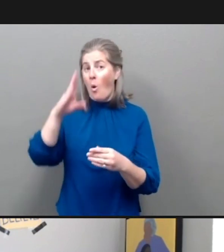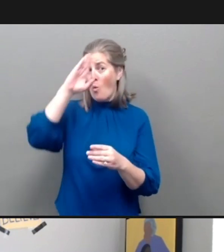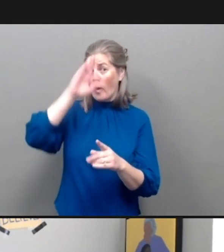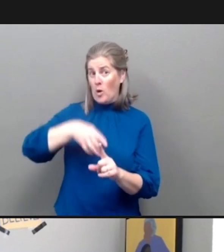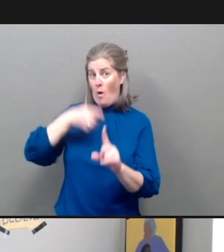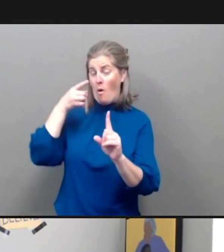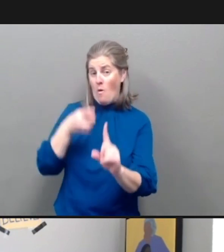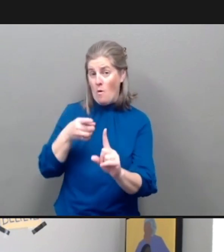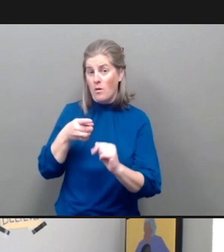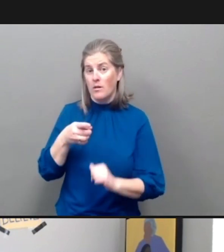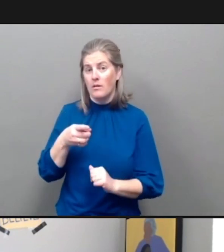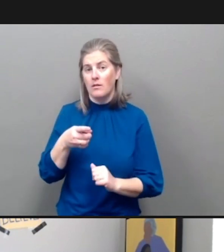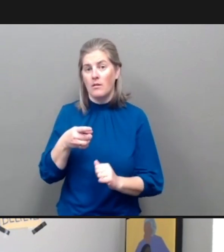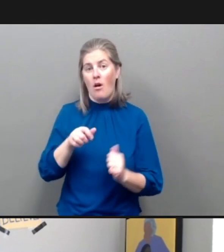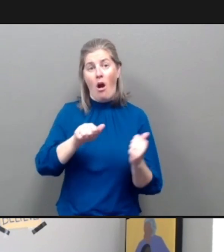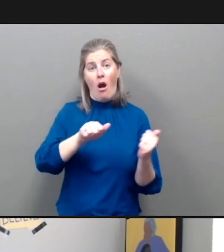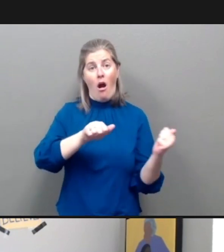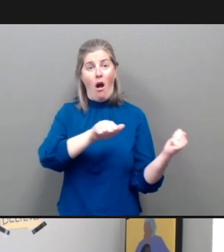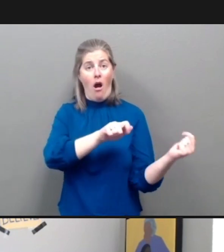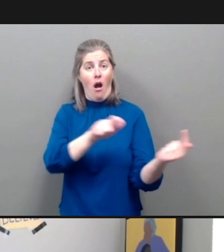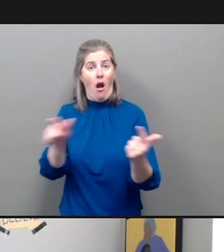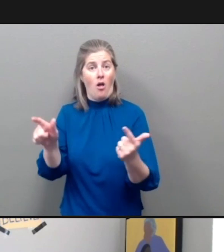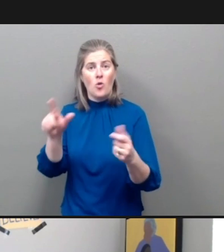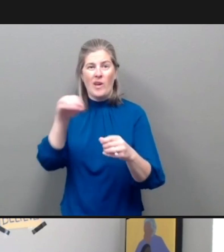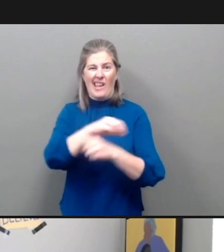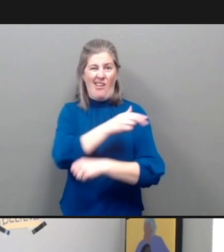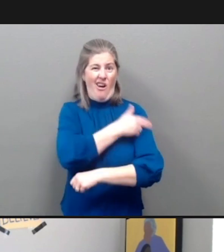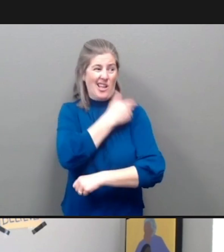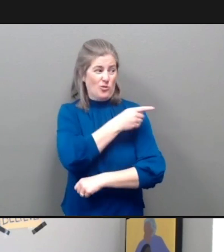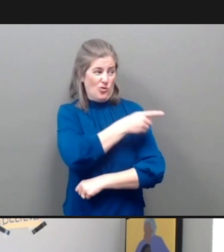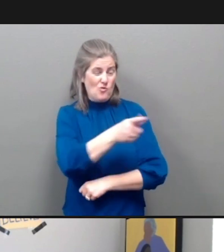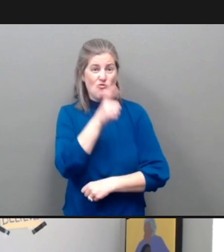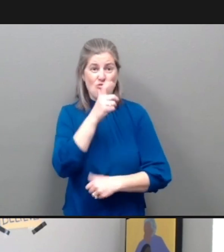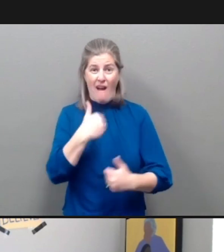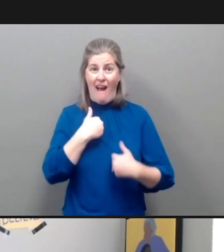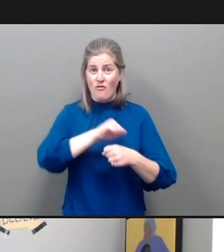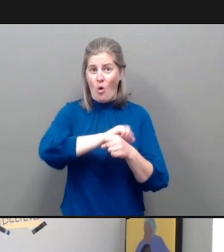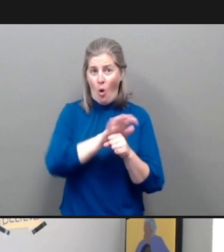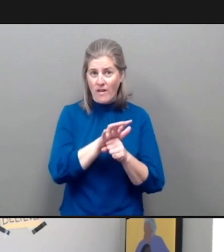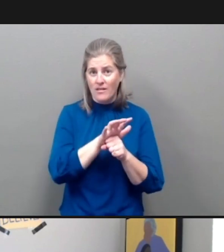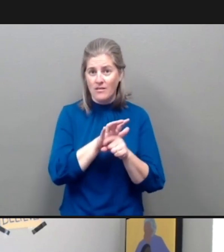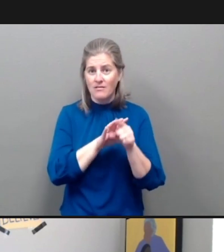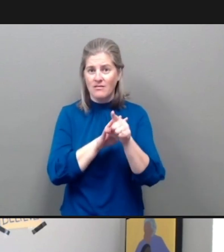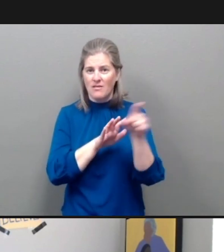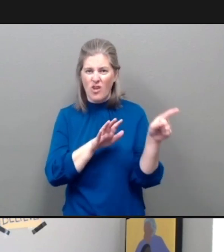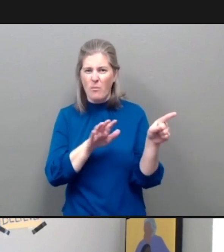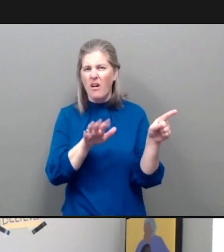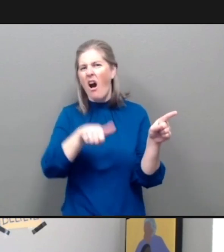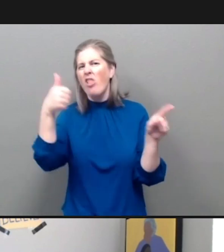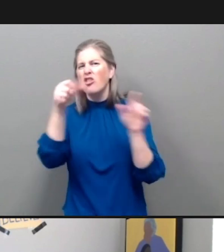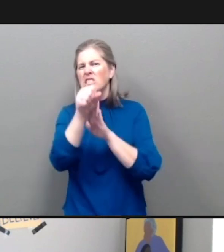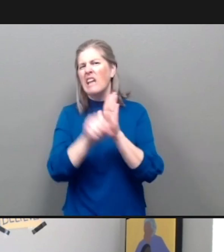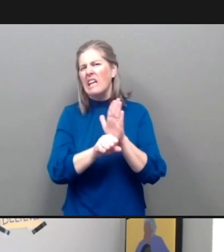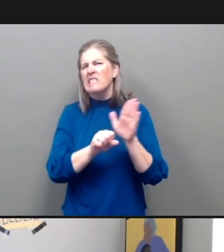time, everybody who's in a hospital with COVID from out of state. And typically that